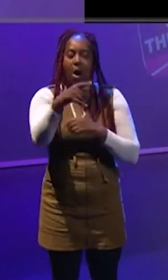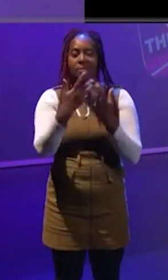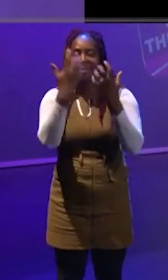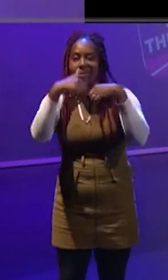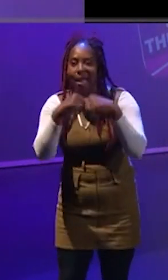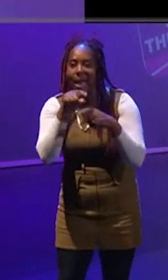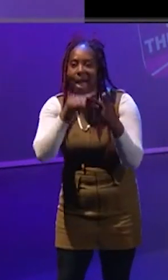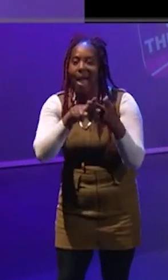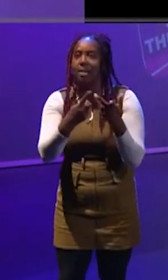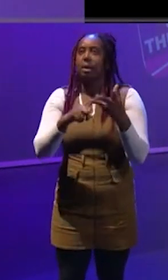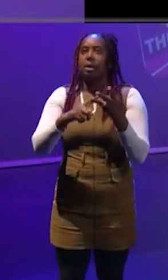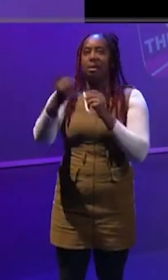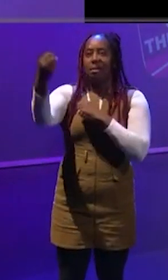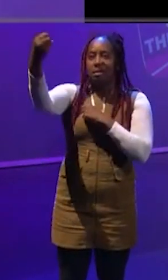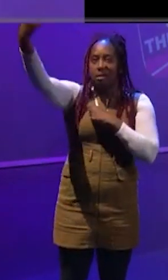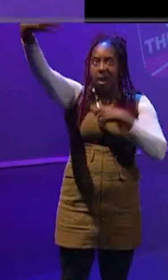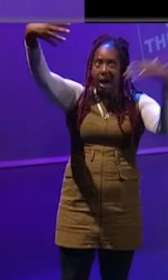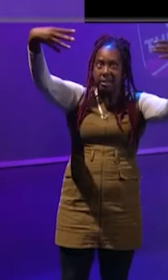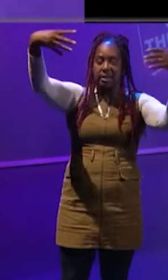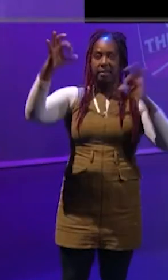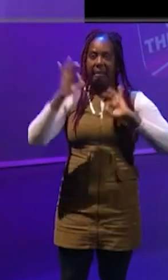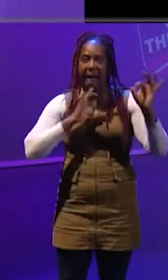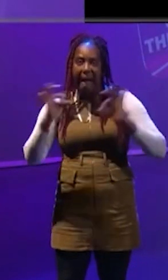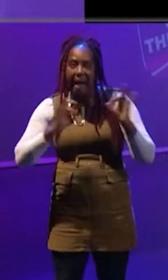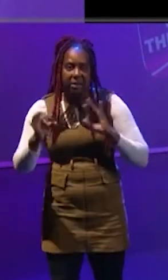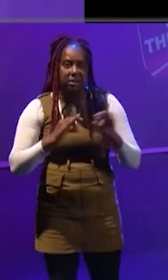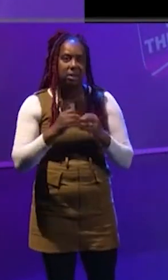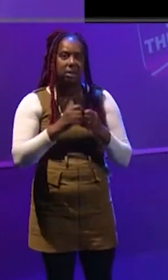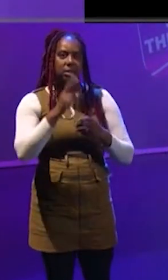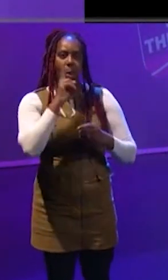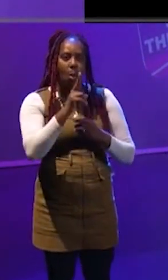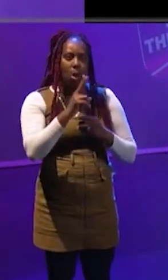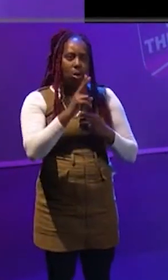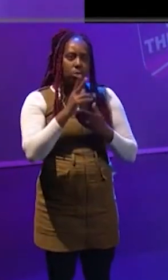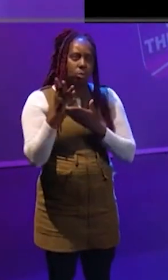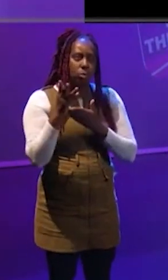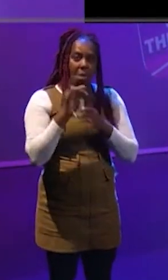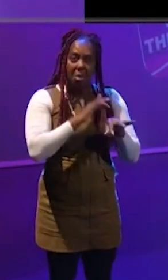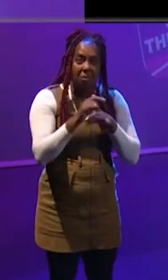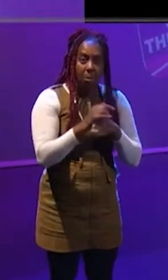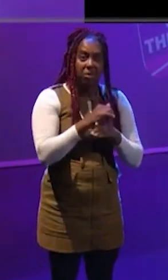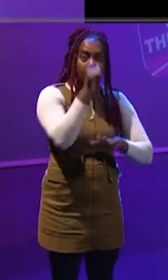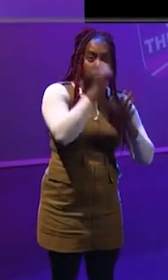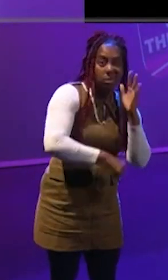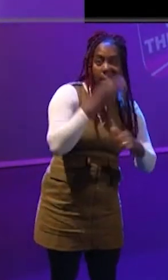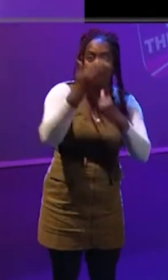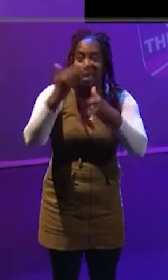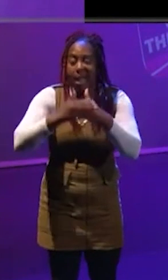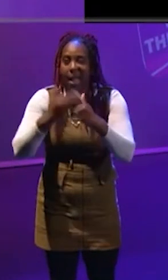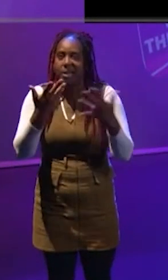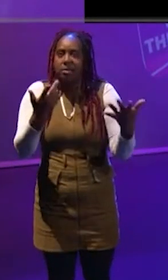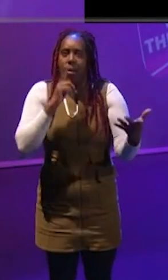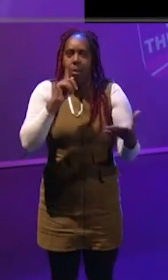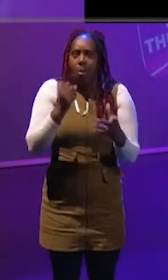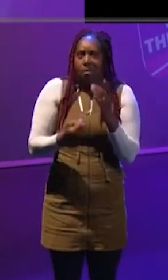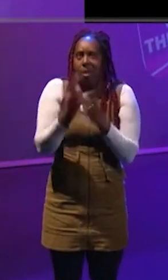communicate with lighting designers, sound designers, actors, how to see a show through from beginning to end, how to understand the nuances of what goes on in a